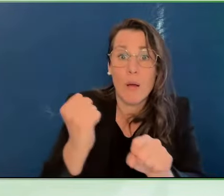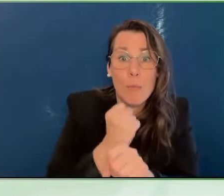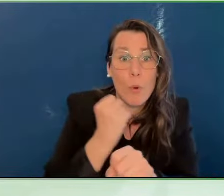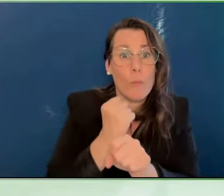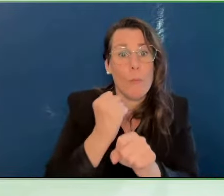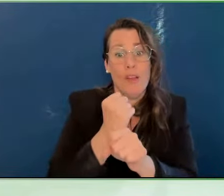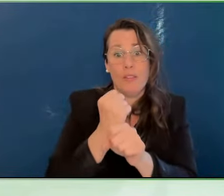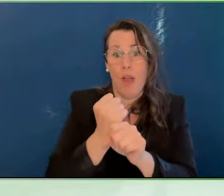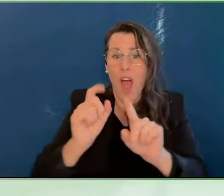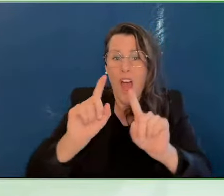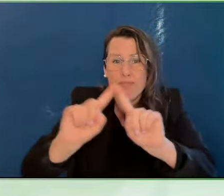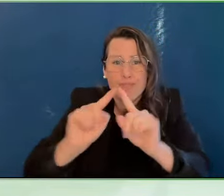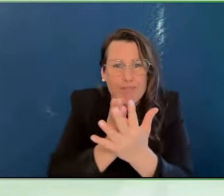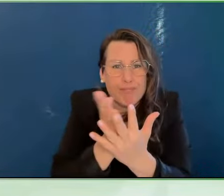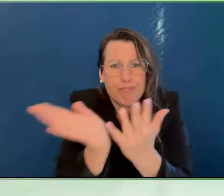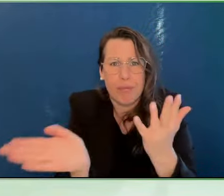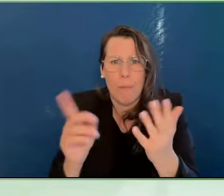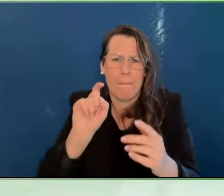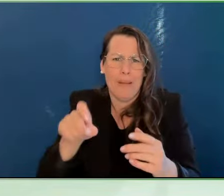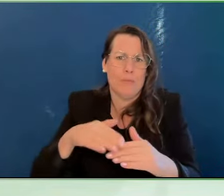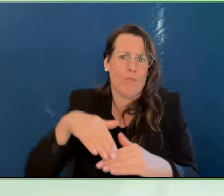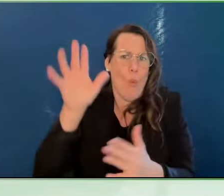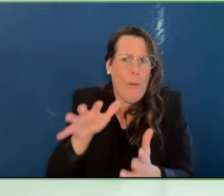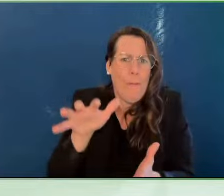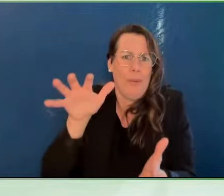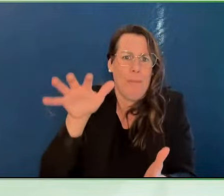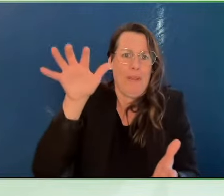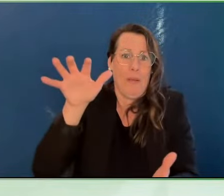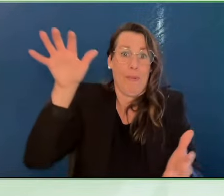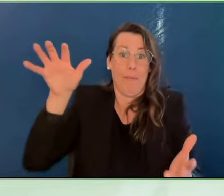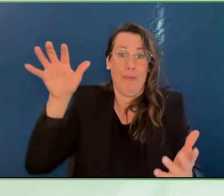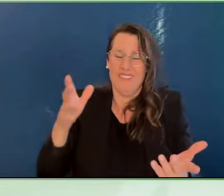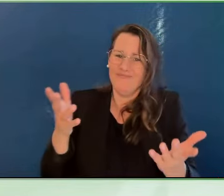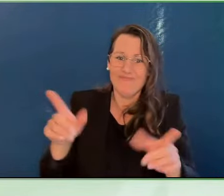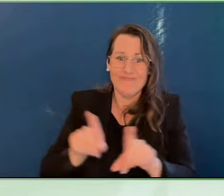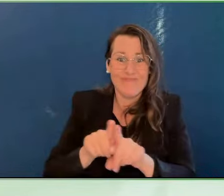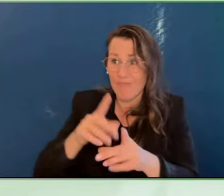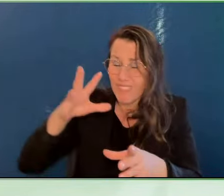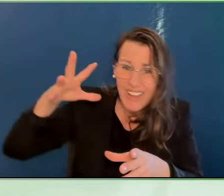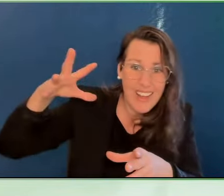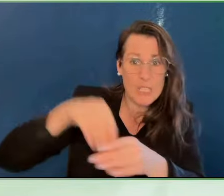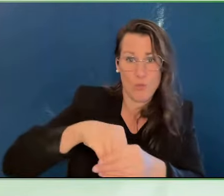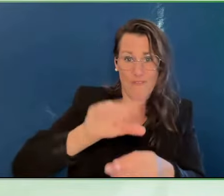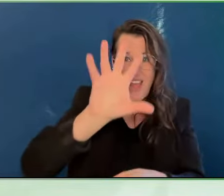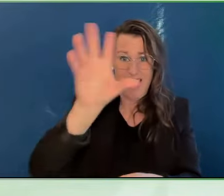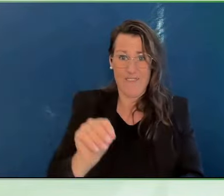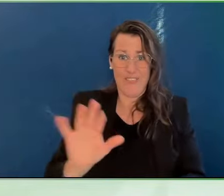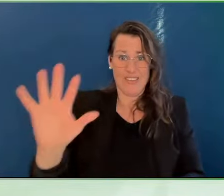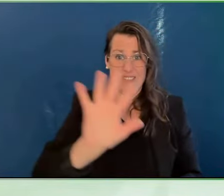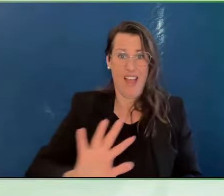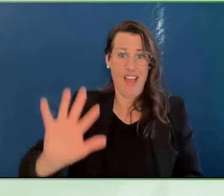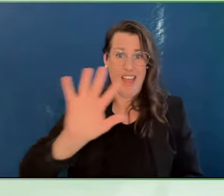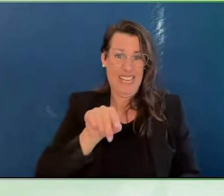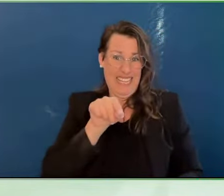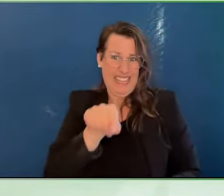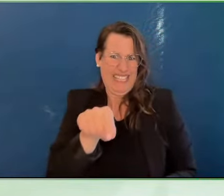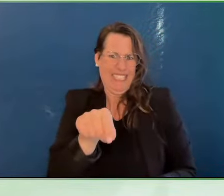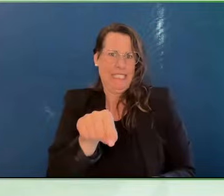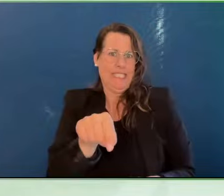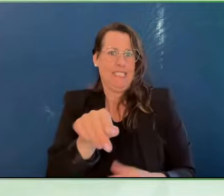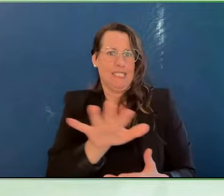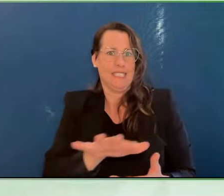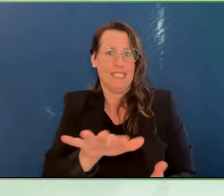1.4 billion people. If you think about 15% of that having some form of disabilities, then that means we have some work to do. And if you're using